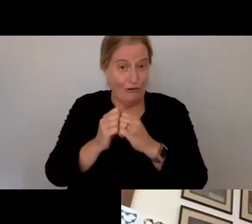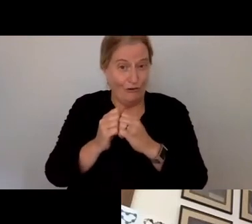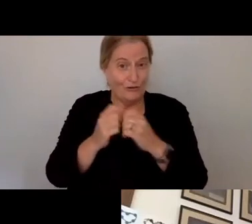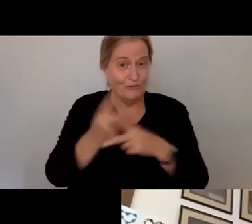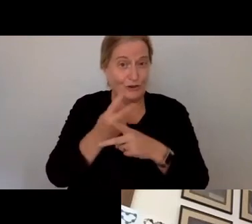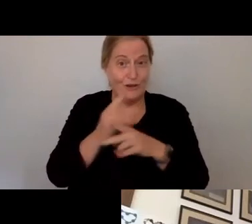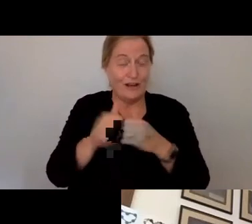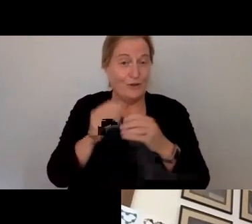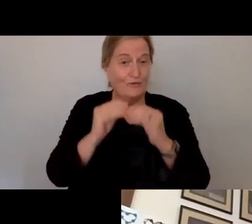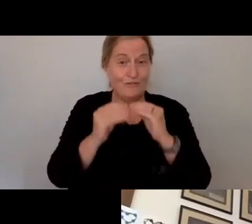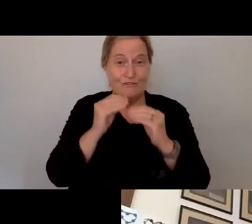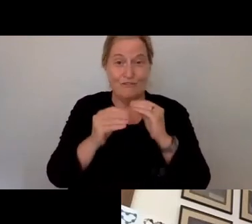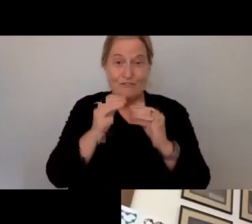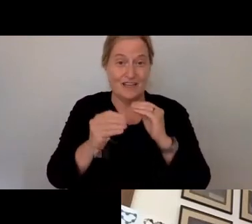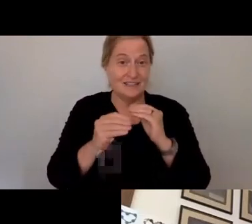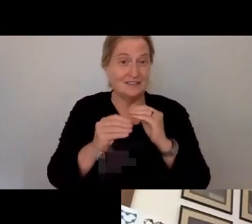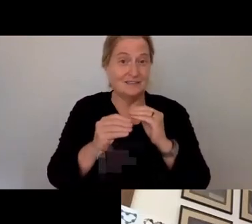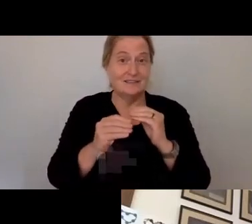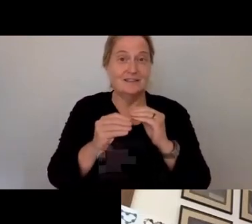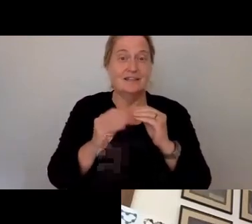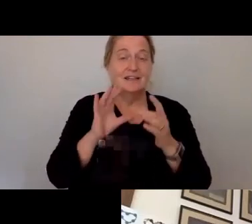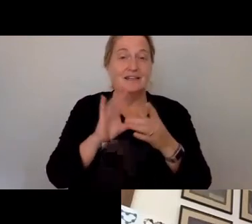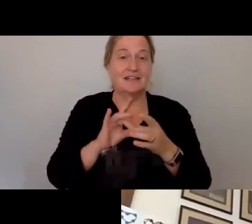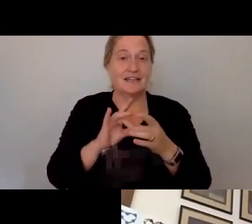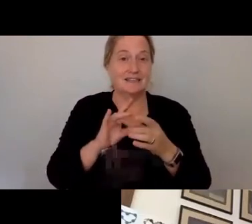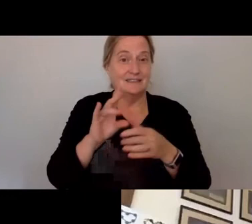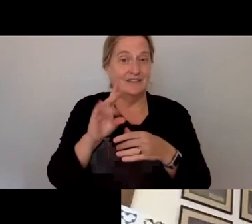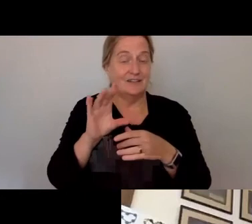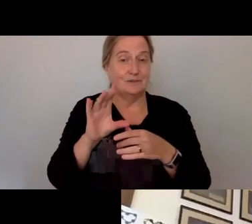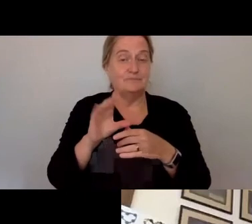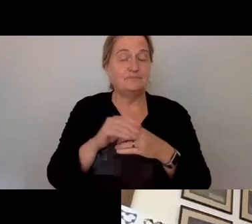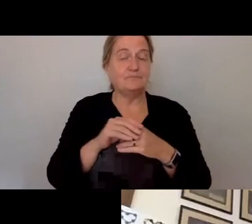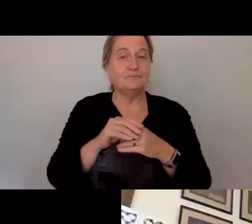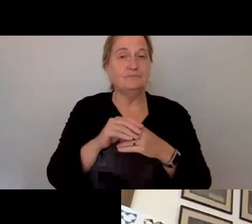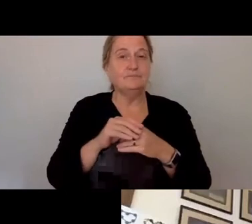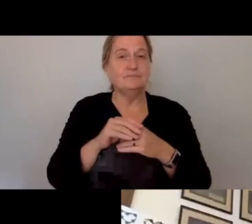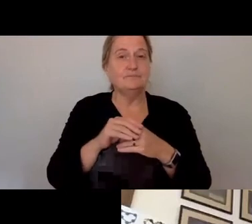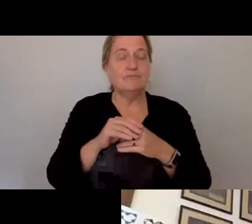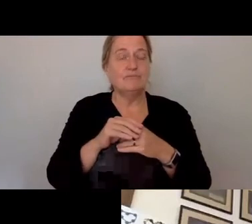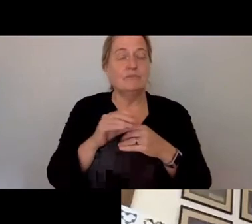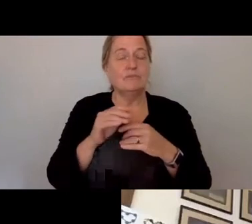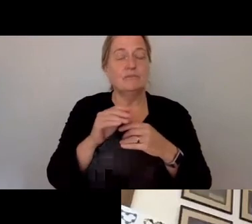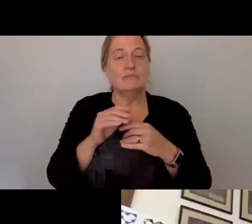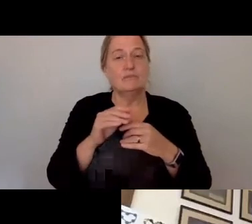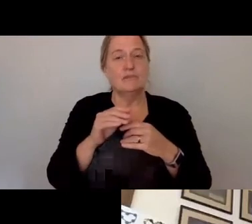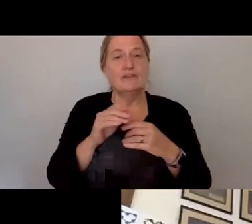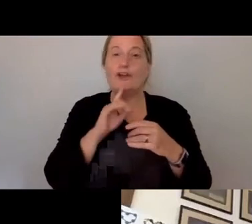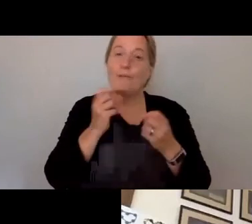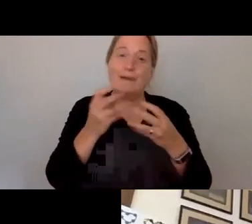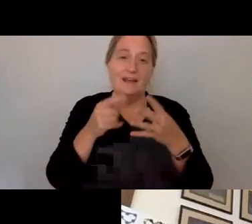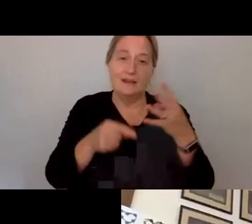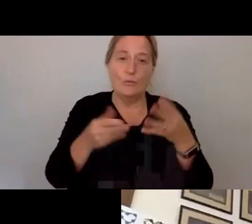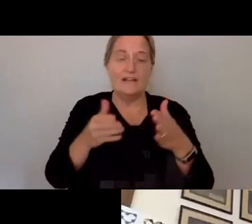you want to do an 8th one, which is there are several pieces in discussion that come up to strengthen the Connect 700. But